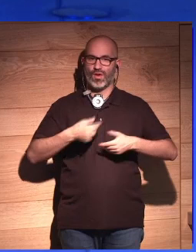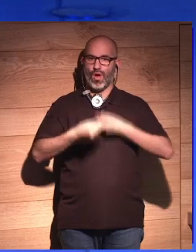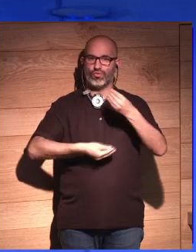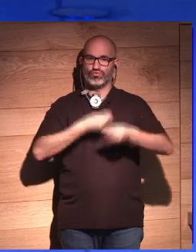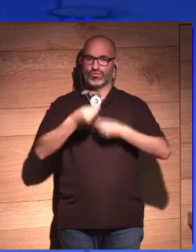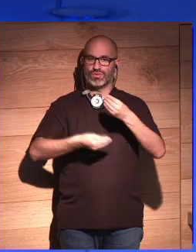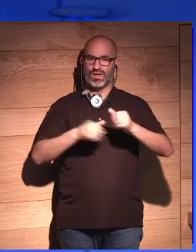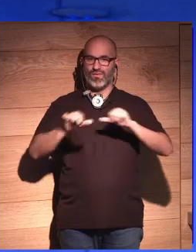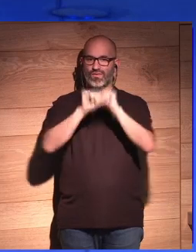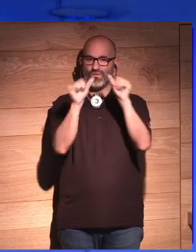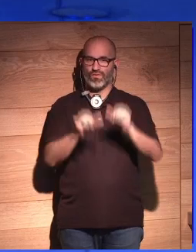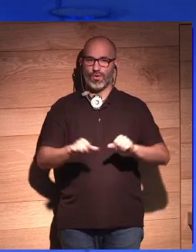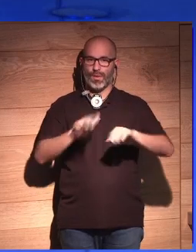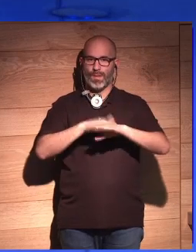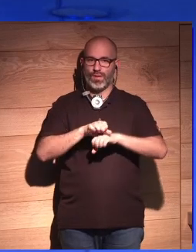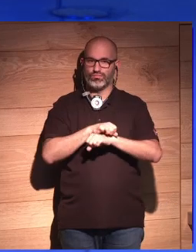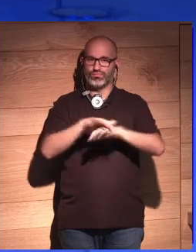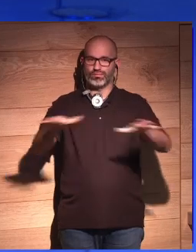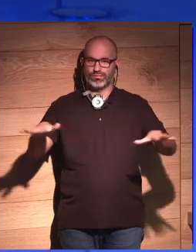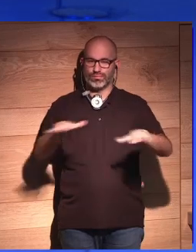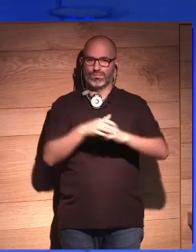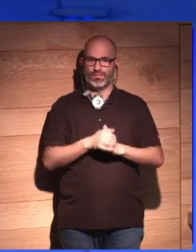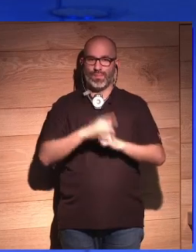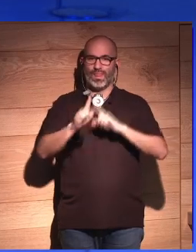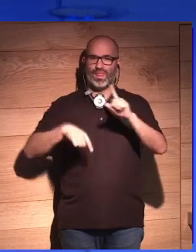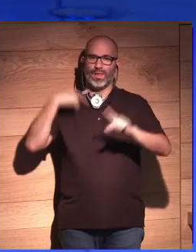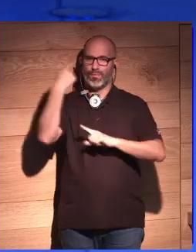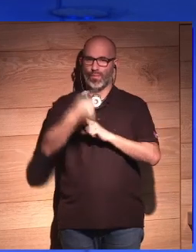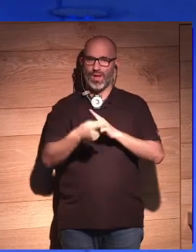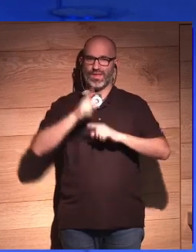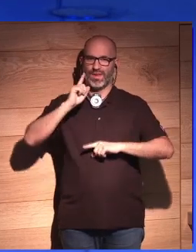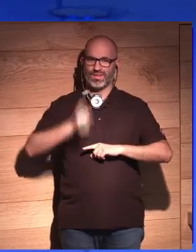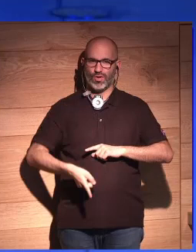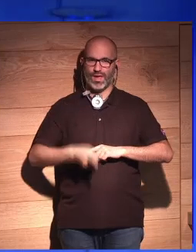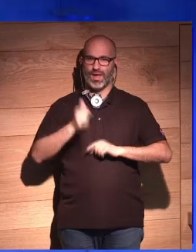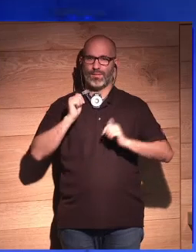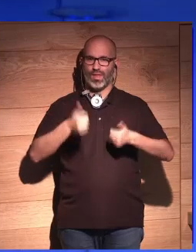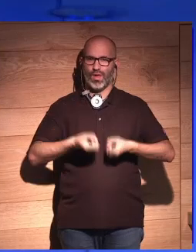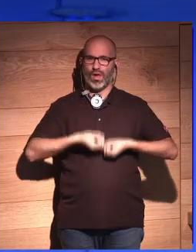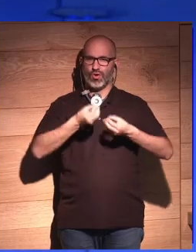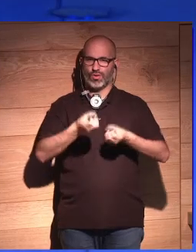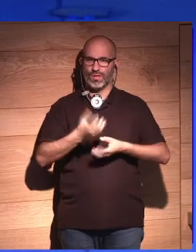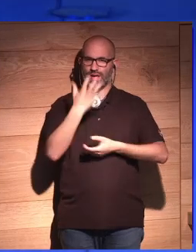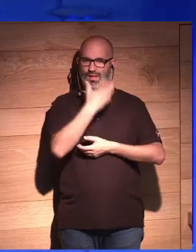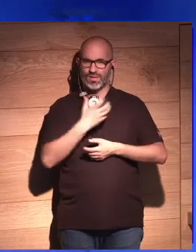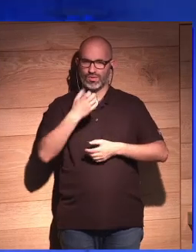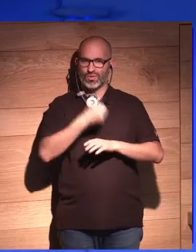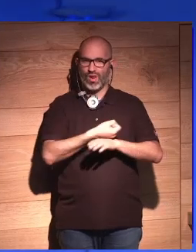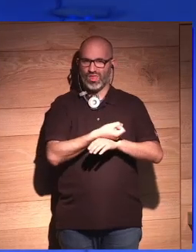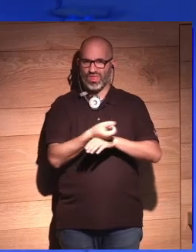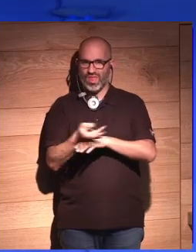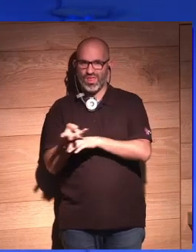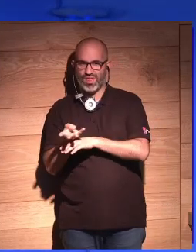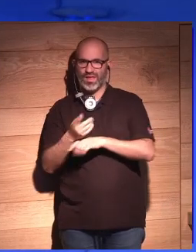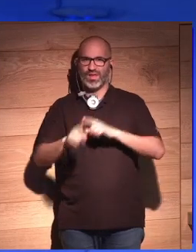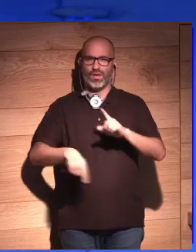Then there were also filmmakers that were creating stories on CD-ROM, like Carol Parrott Blue, her beautiful piece called